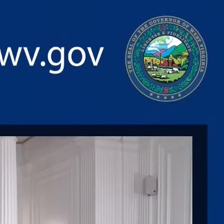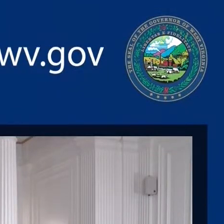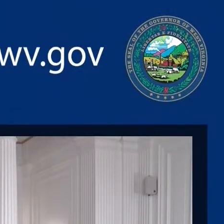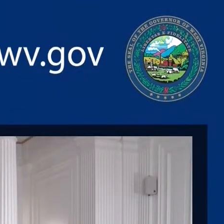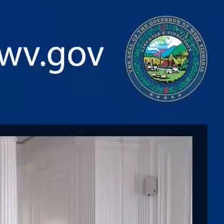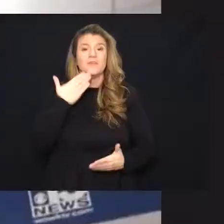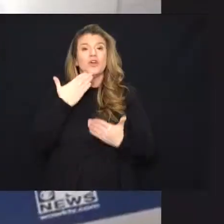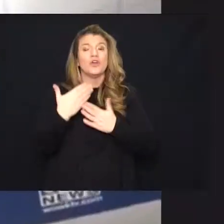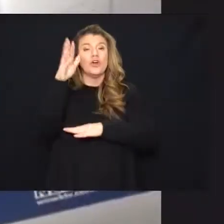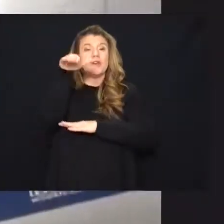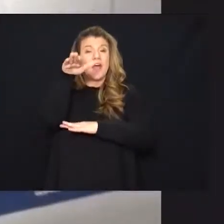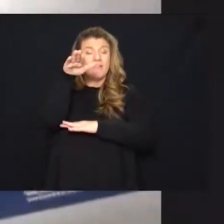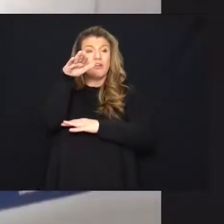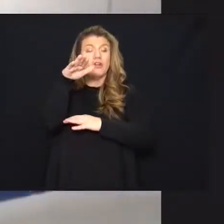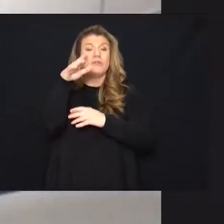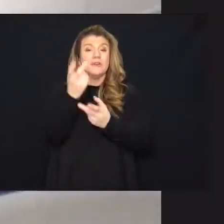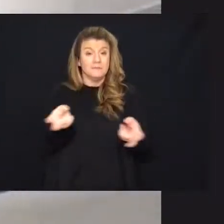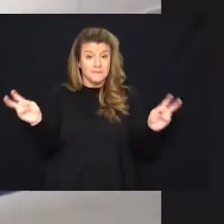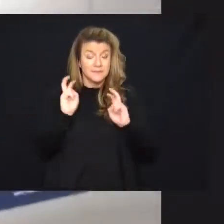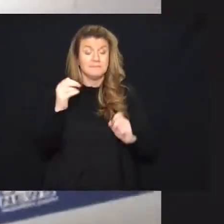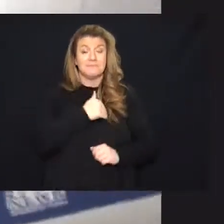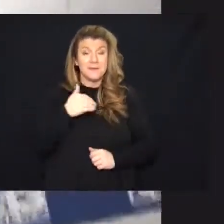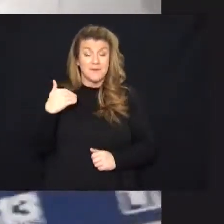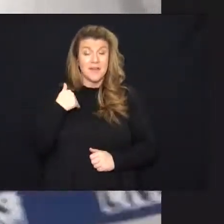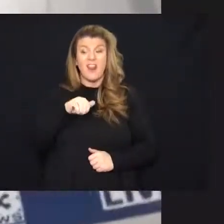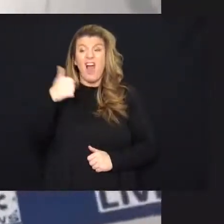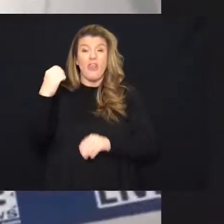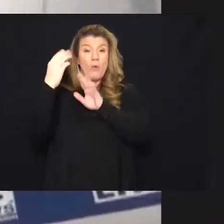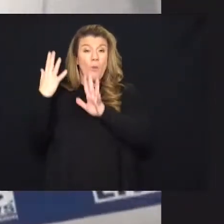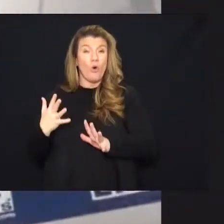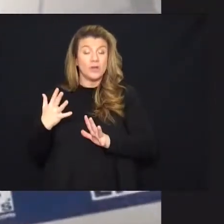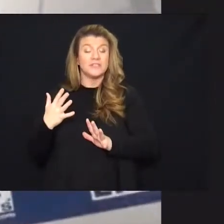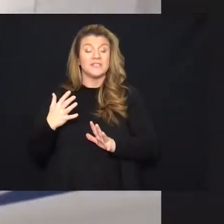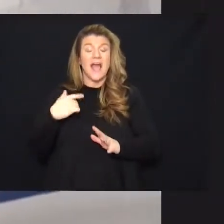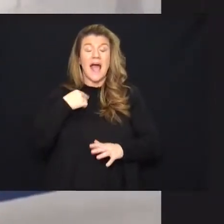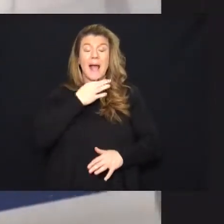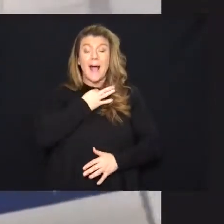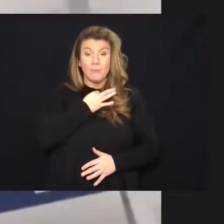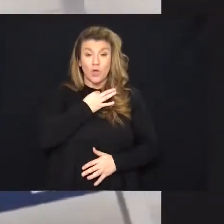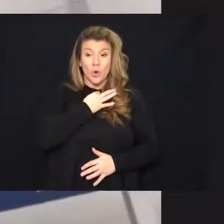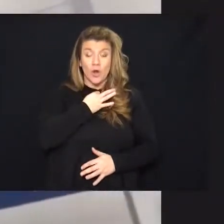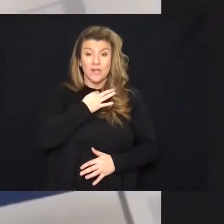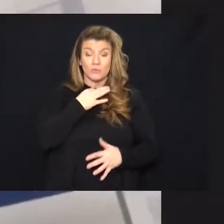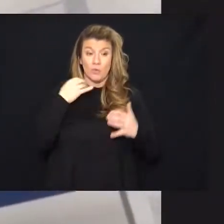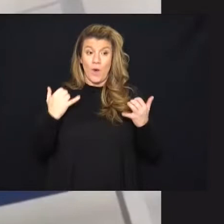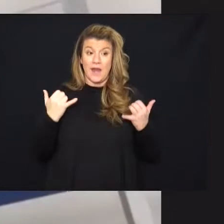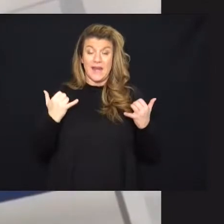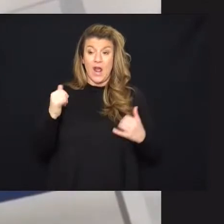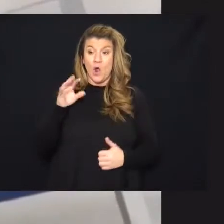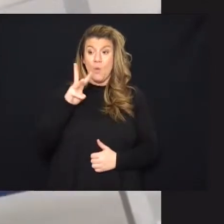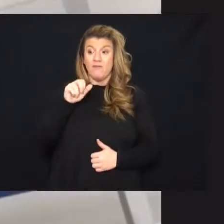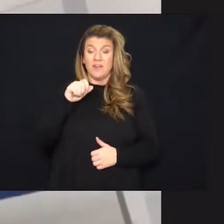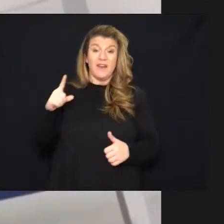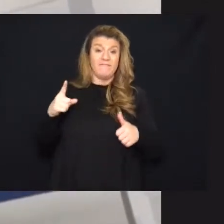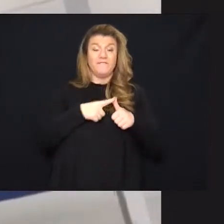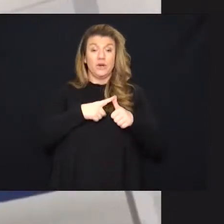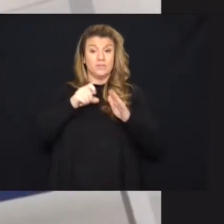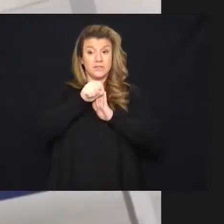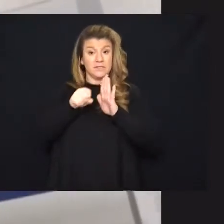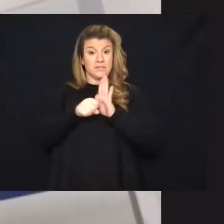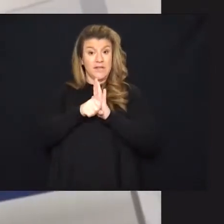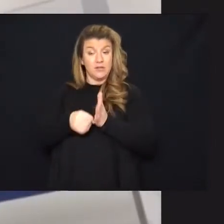Good afternoon, Governor and cabinet members and fellow reporters. I'm curious, to your knowledge, is West Virginia the very first state to request